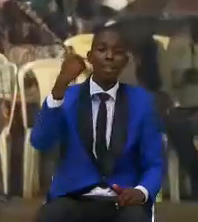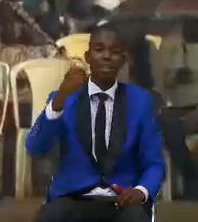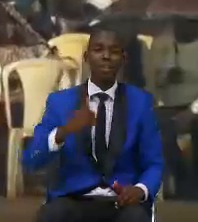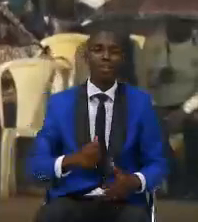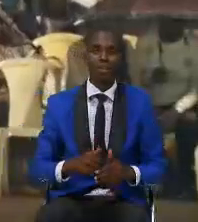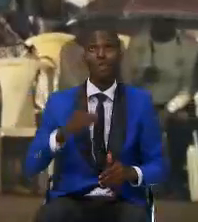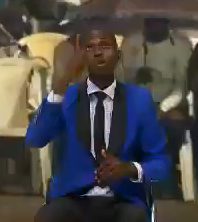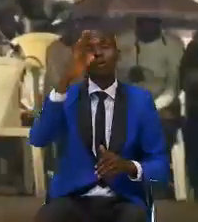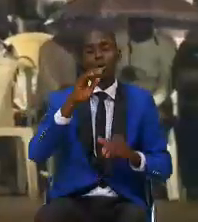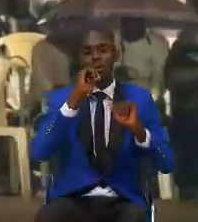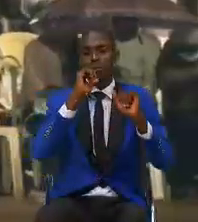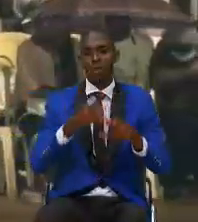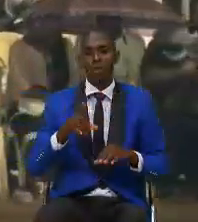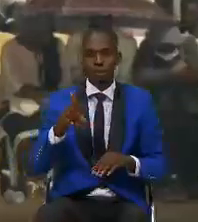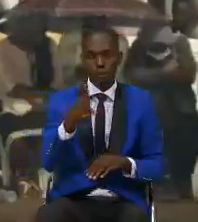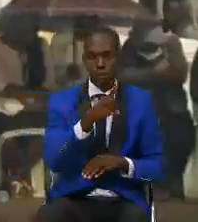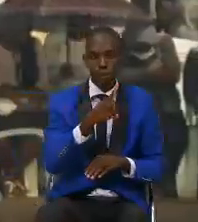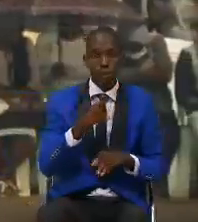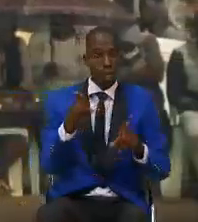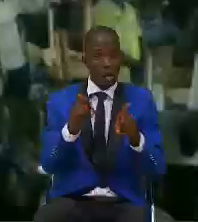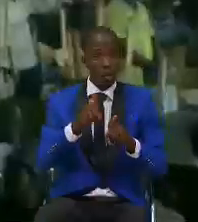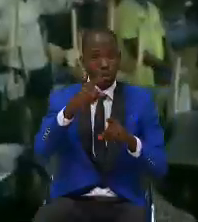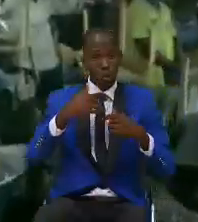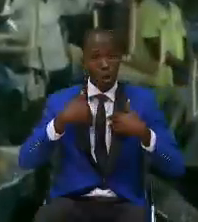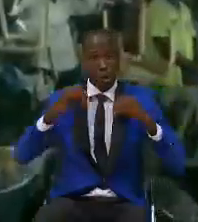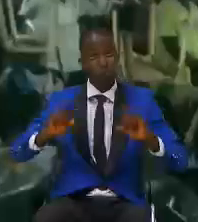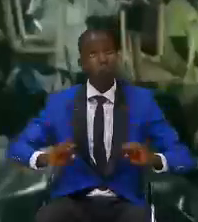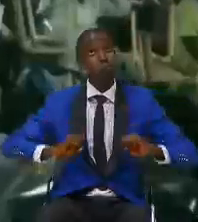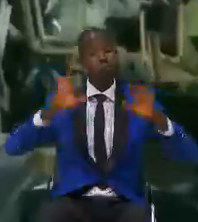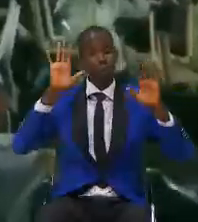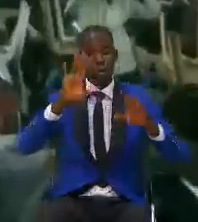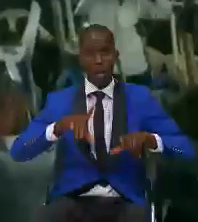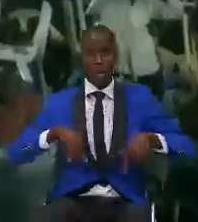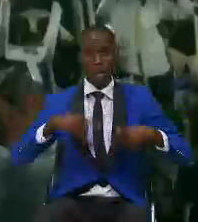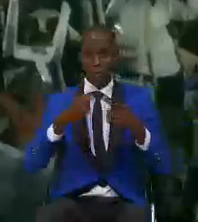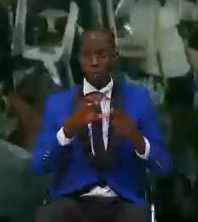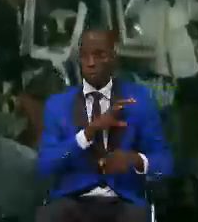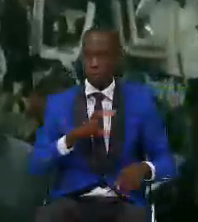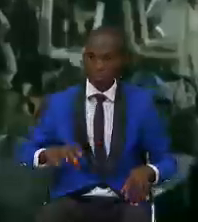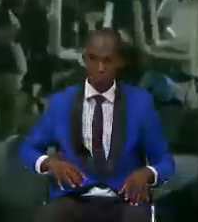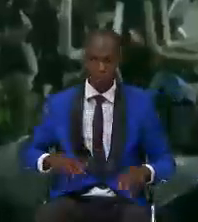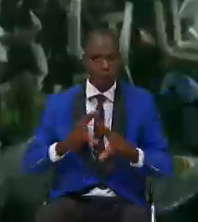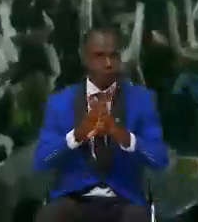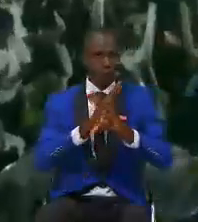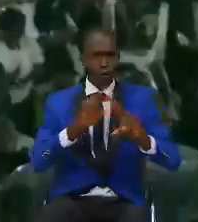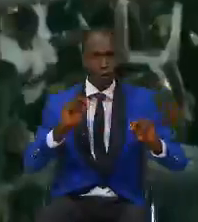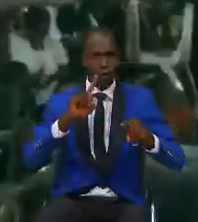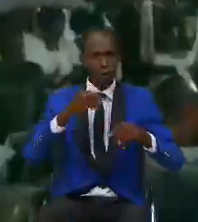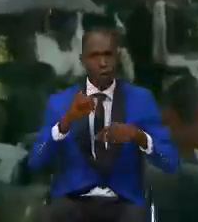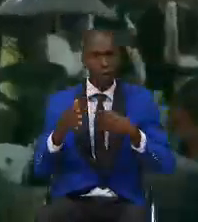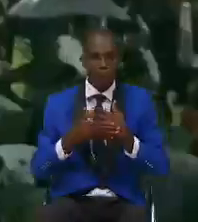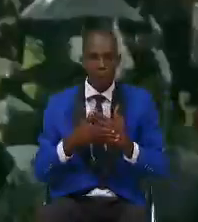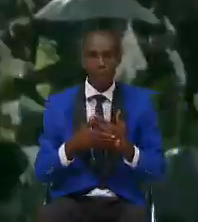Another amen. God bless you. Keep standing. Our counselors are coming to you now,